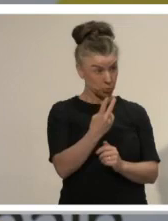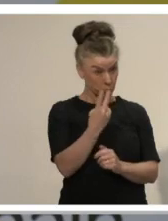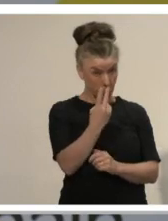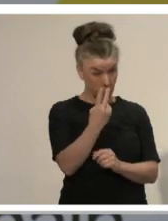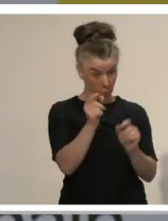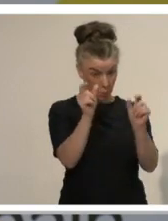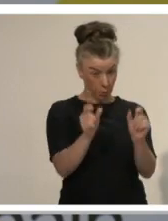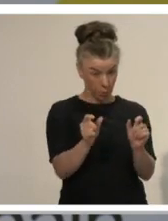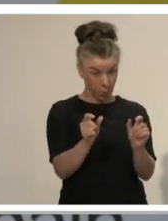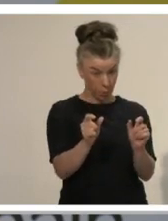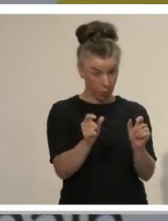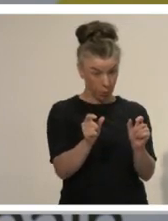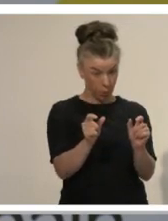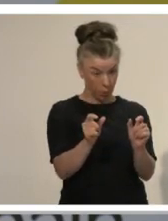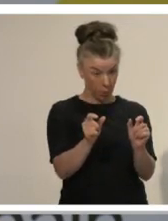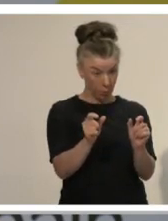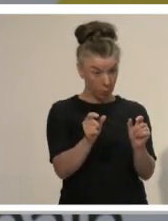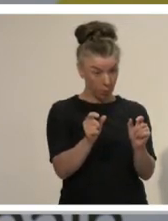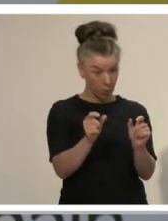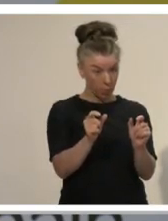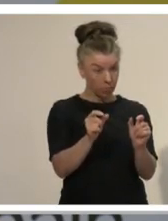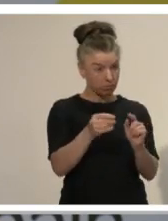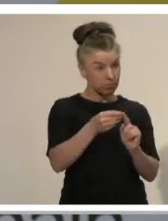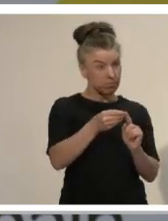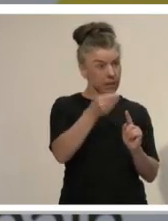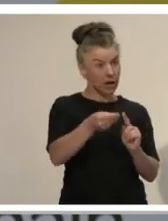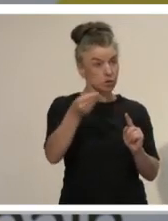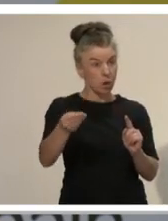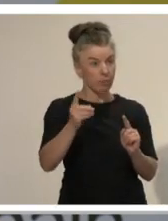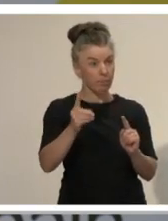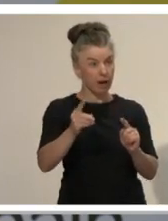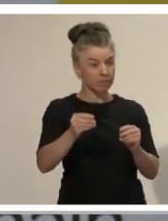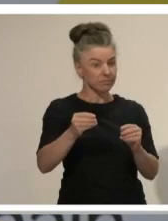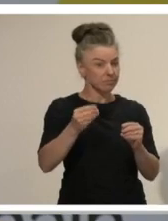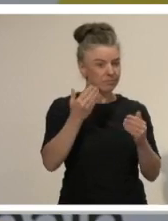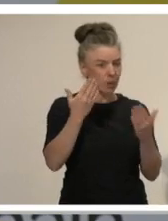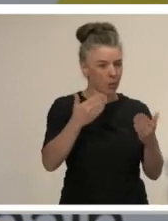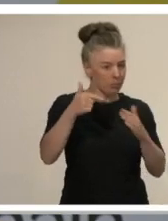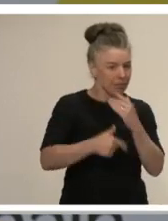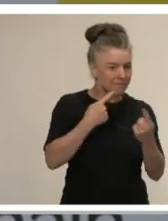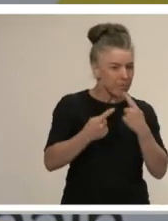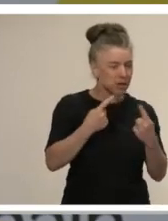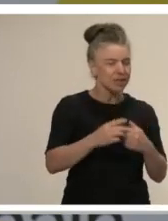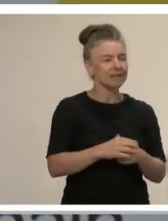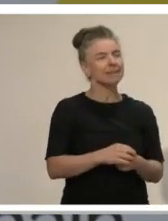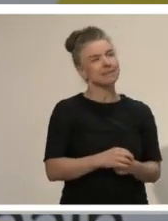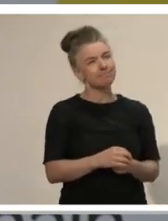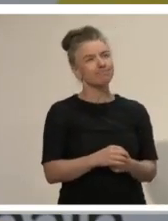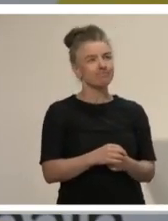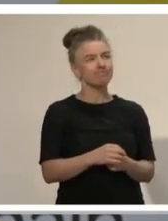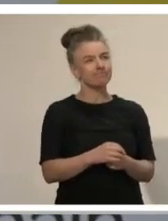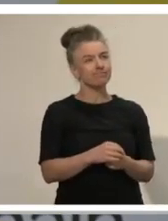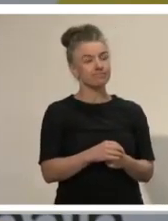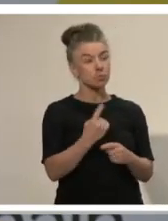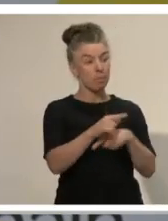we haven't broken, that we know about. I think what this goes down to, and again, some of these cases, even of the others in that